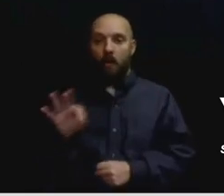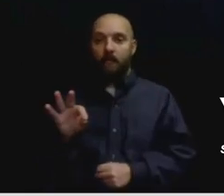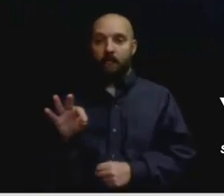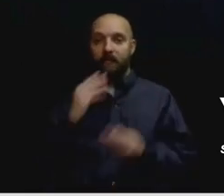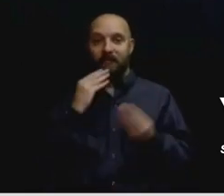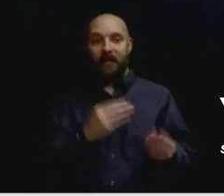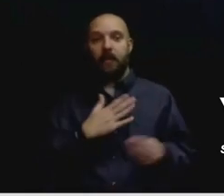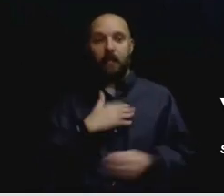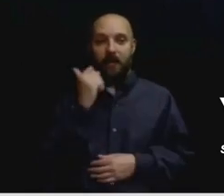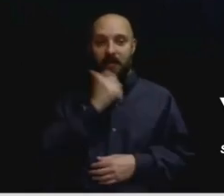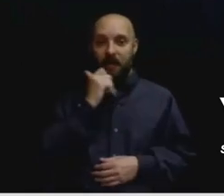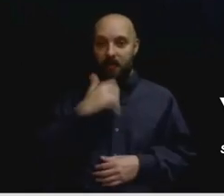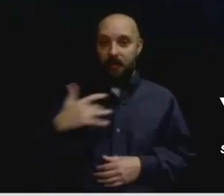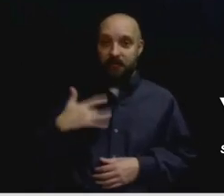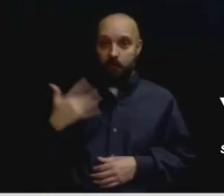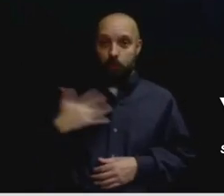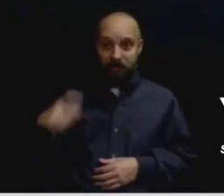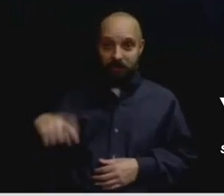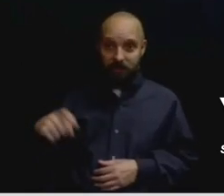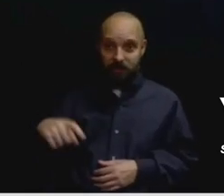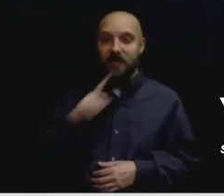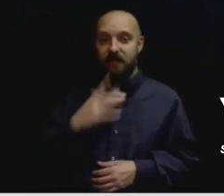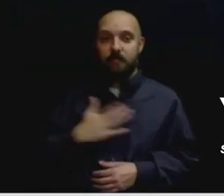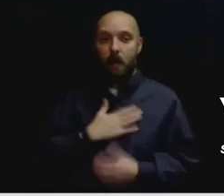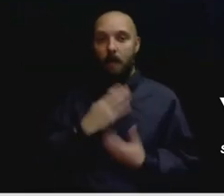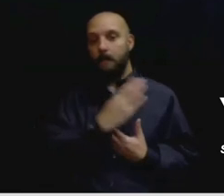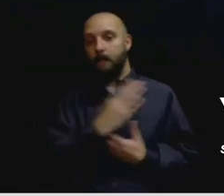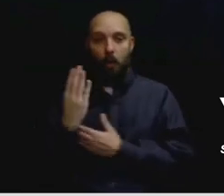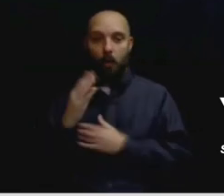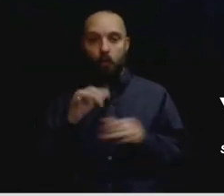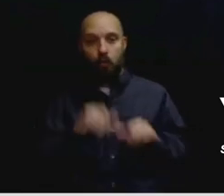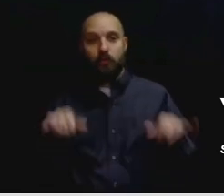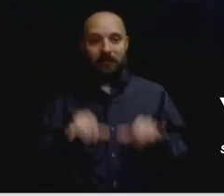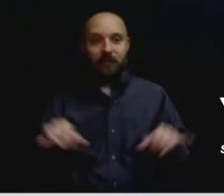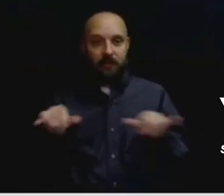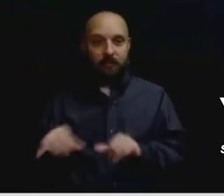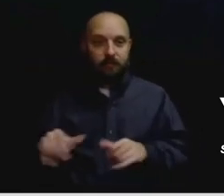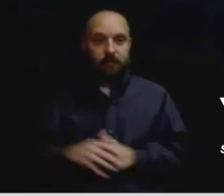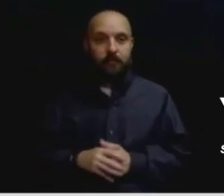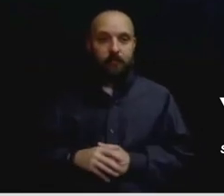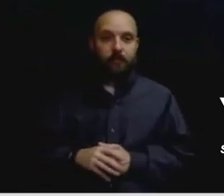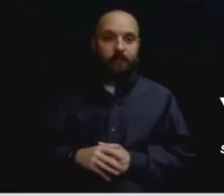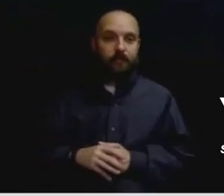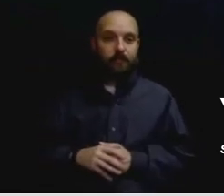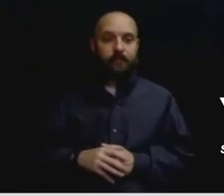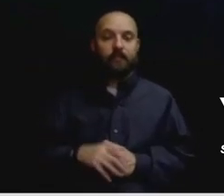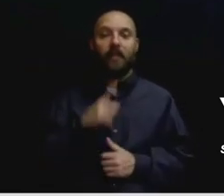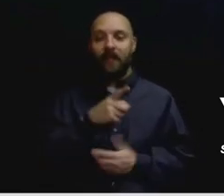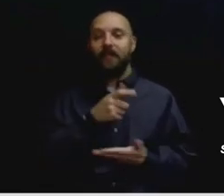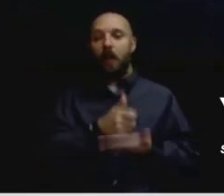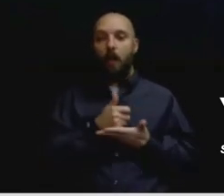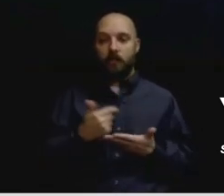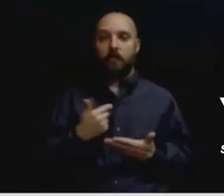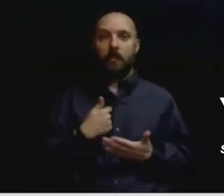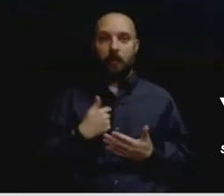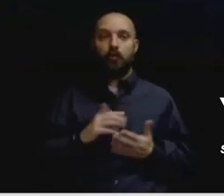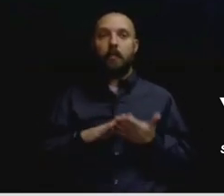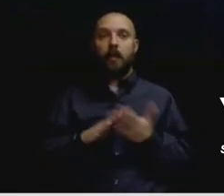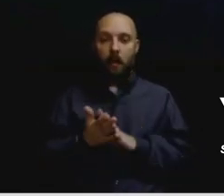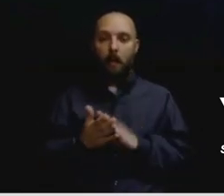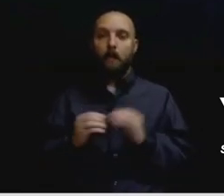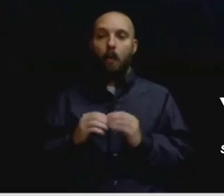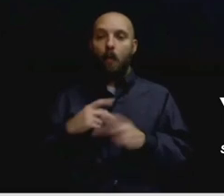daily sensory needs is my morning routine. And this helps me to be productive throughout